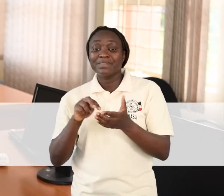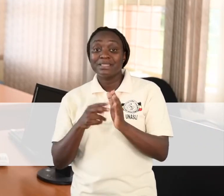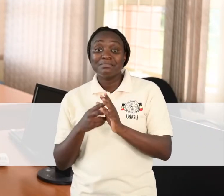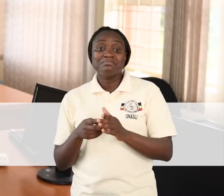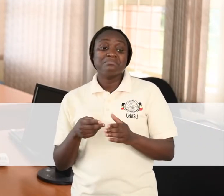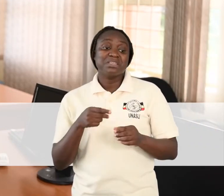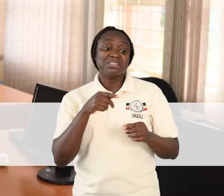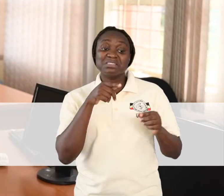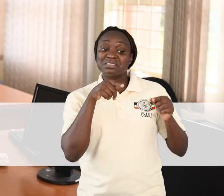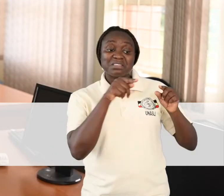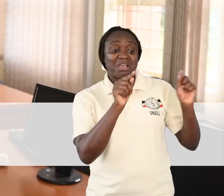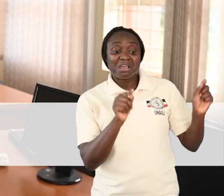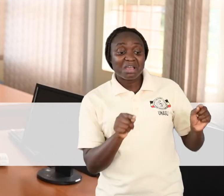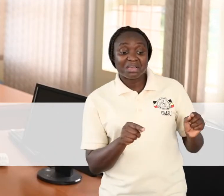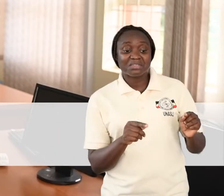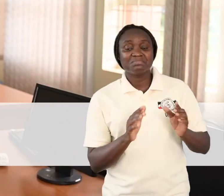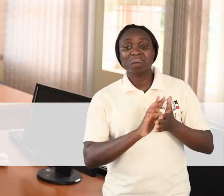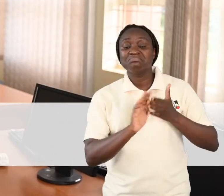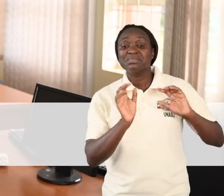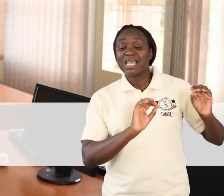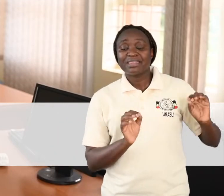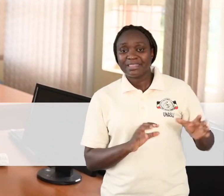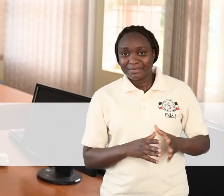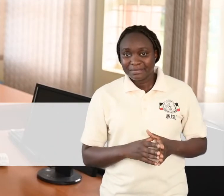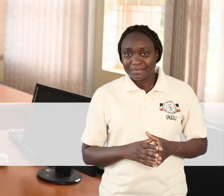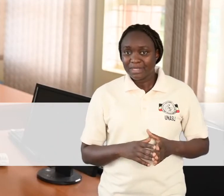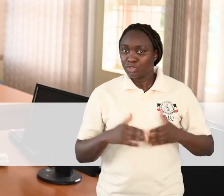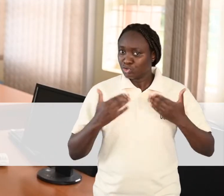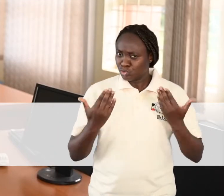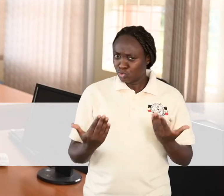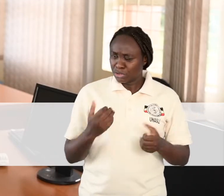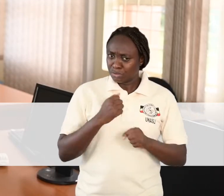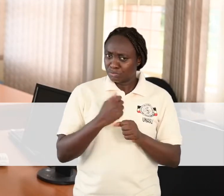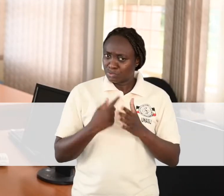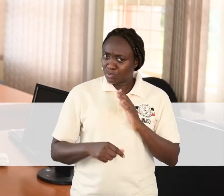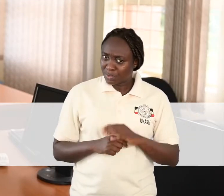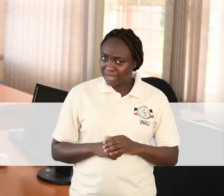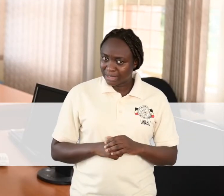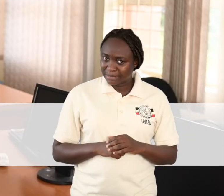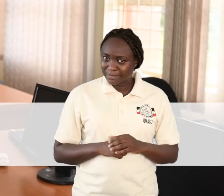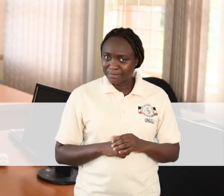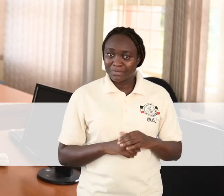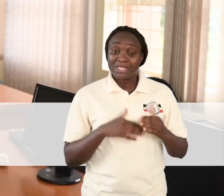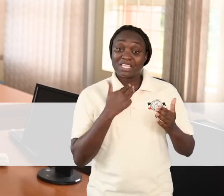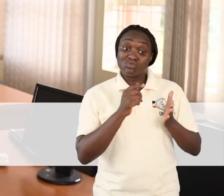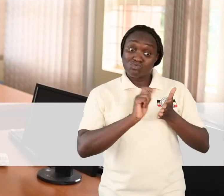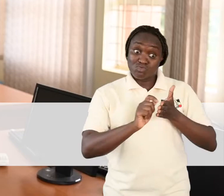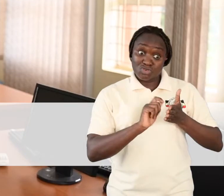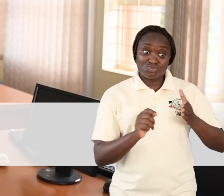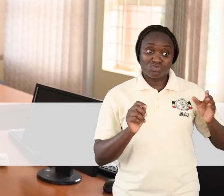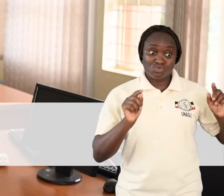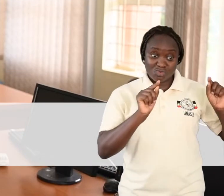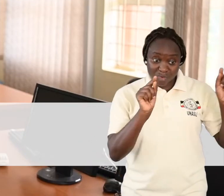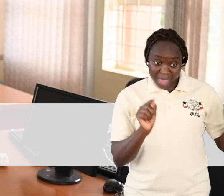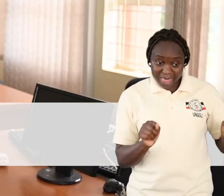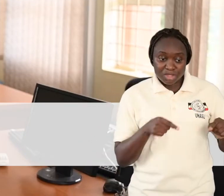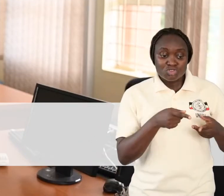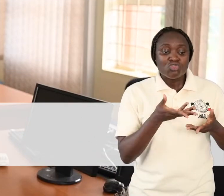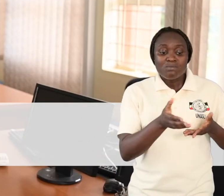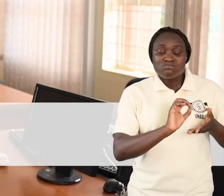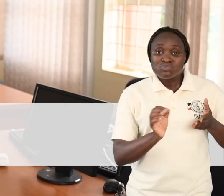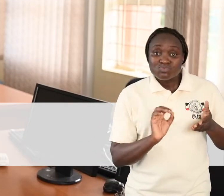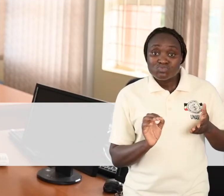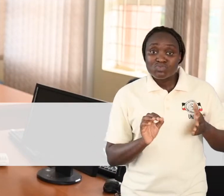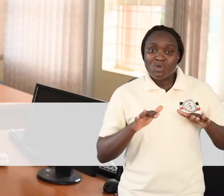set contains that element. So what we do, to represent an empty set, we only